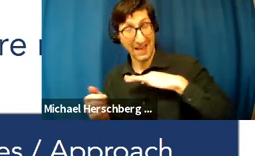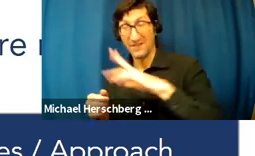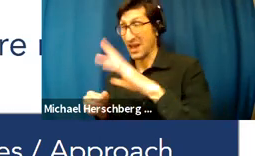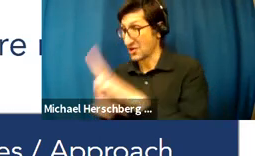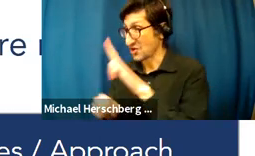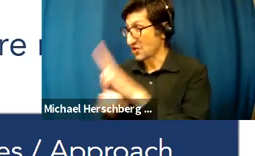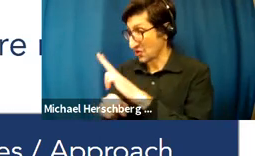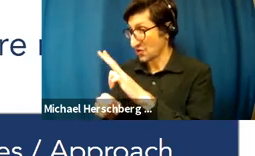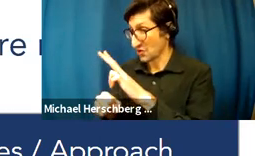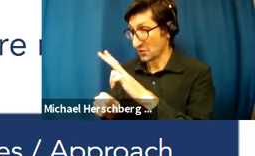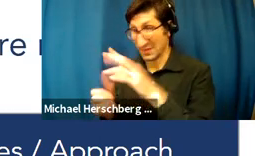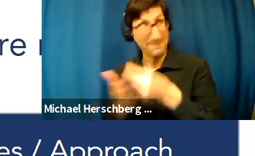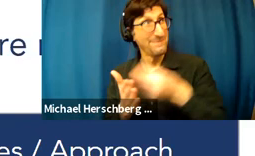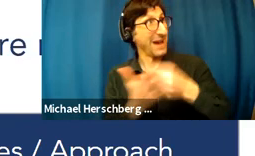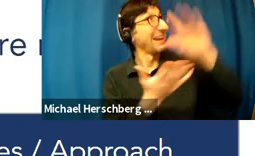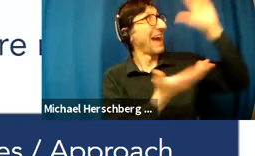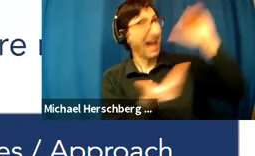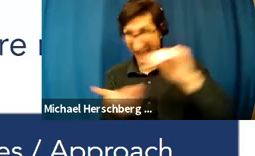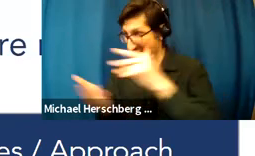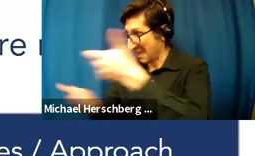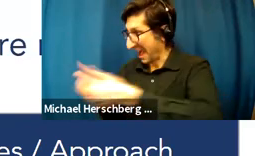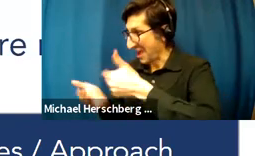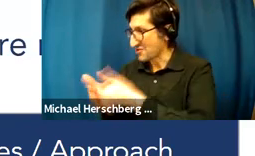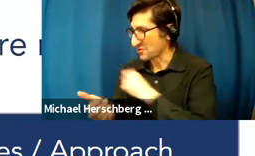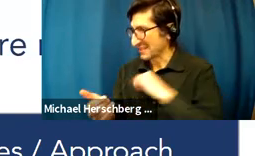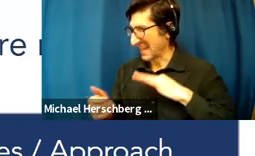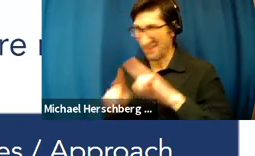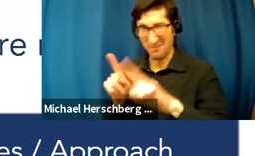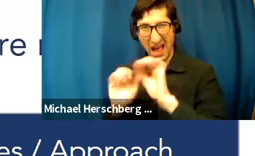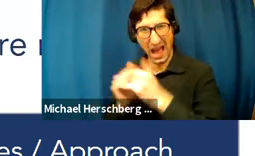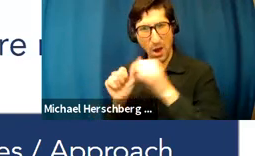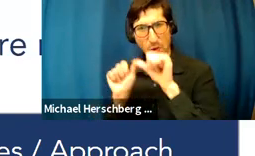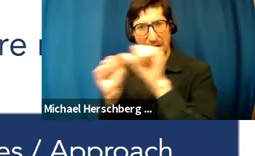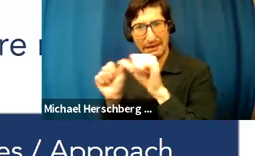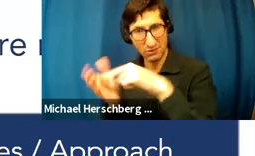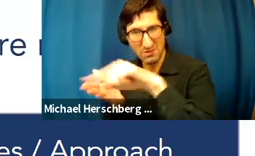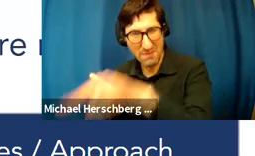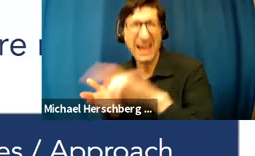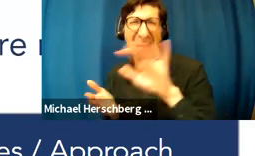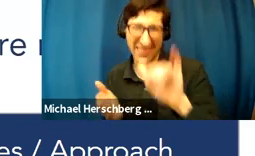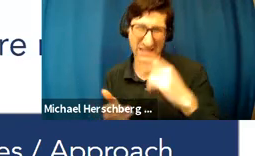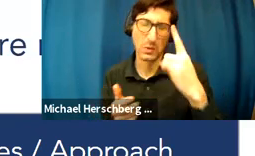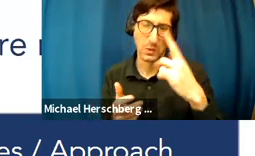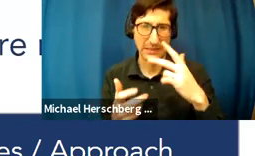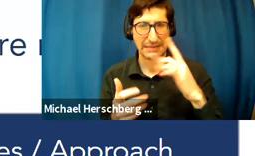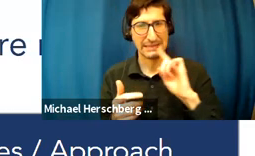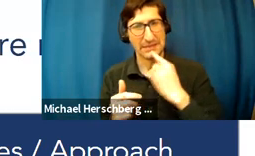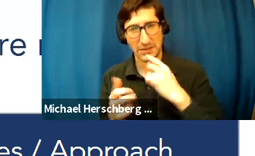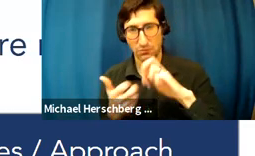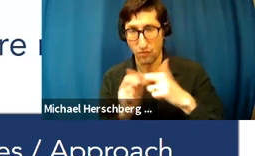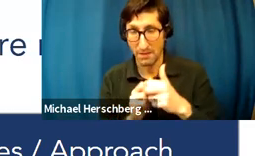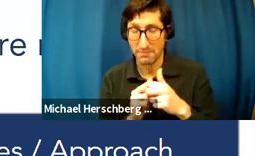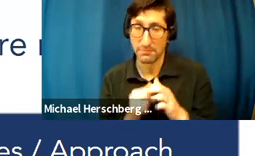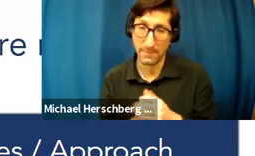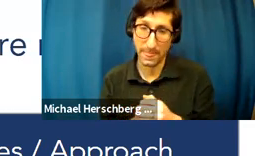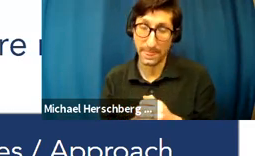plan for how to fund it afterwards is one of the concerns that we're addressed with. And I would be negligent if I didn't mention that